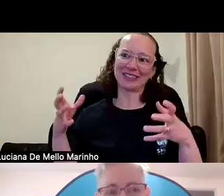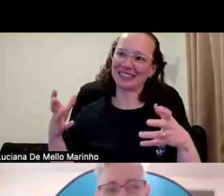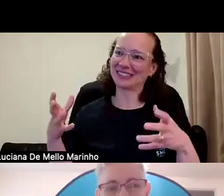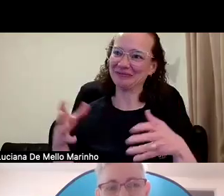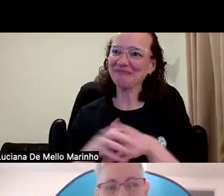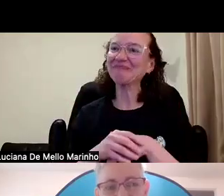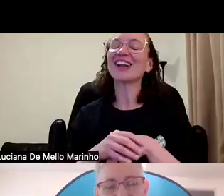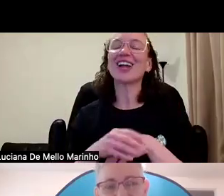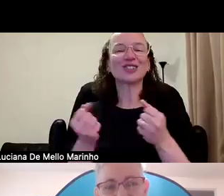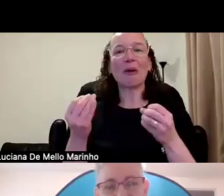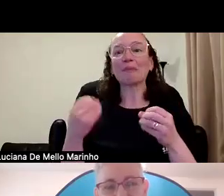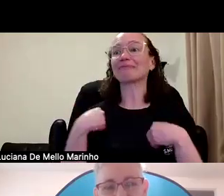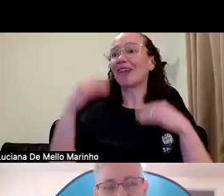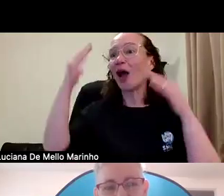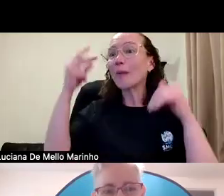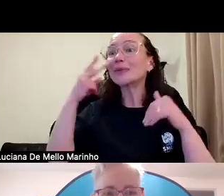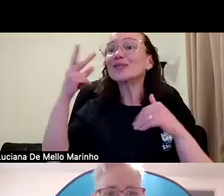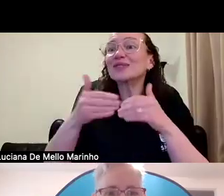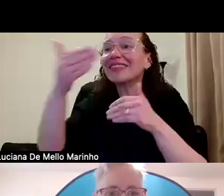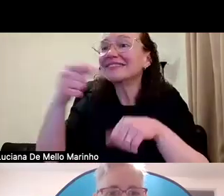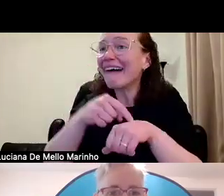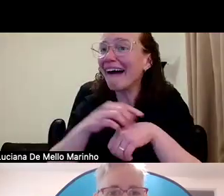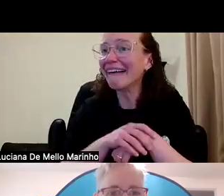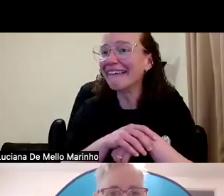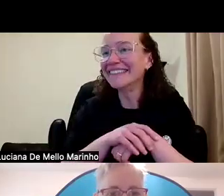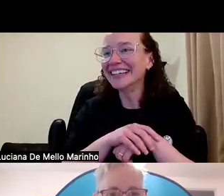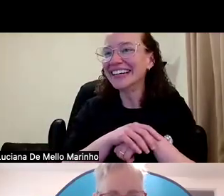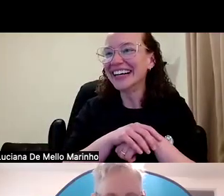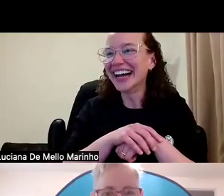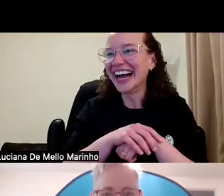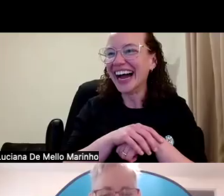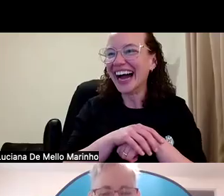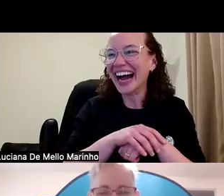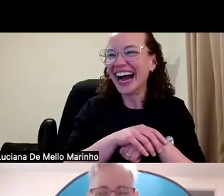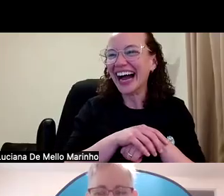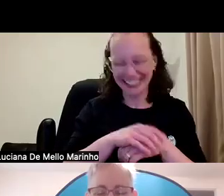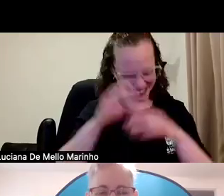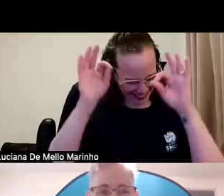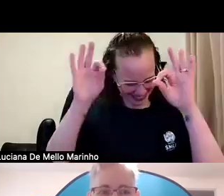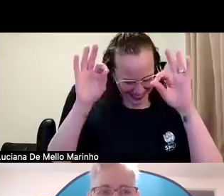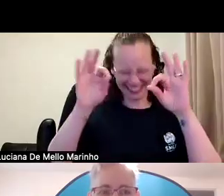really appreciate that so much. So I hope to see you all at the next one.